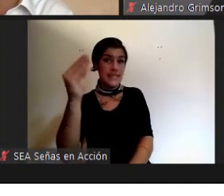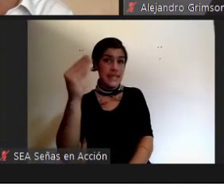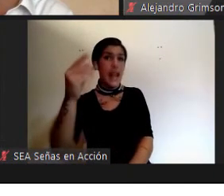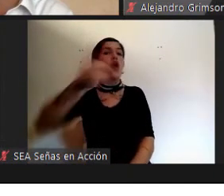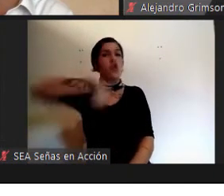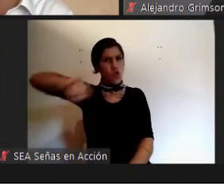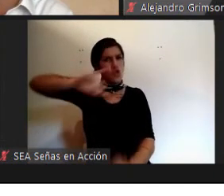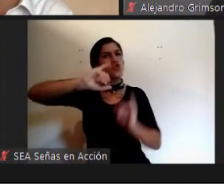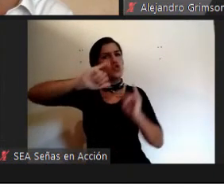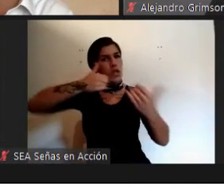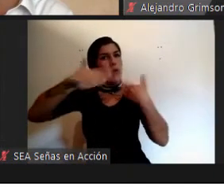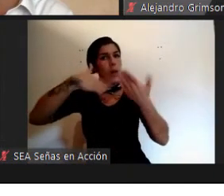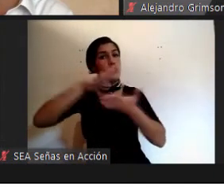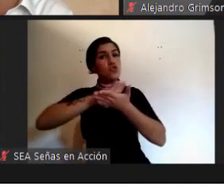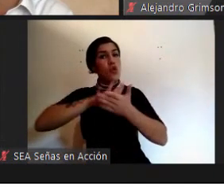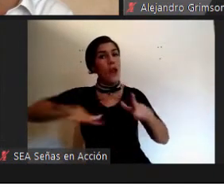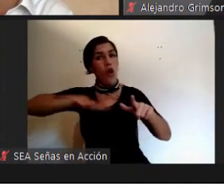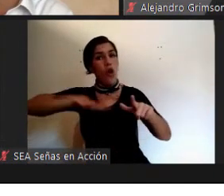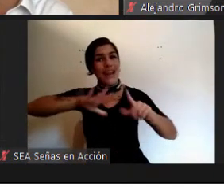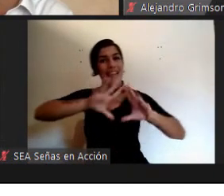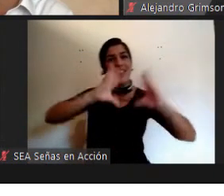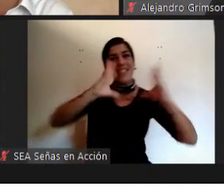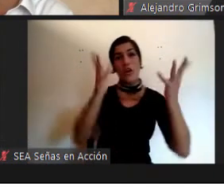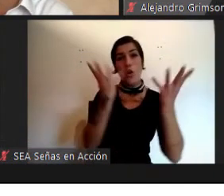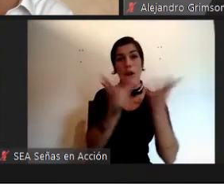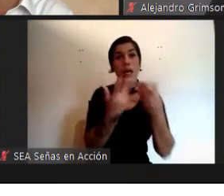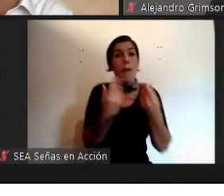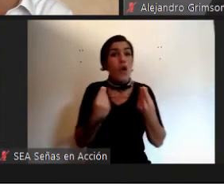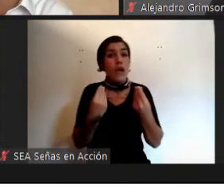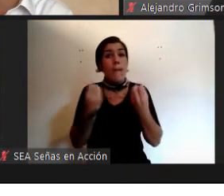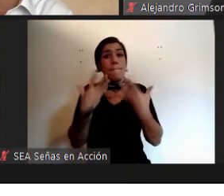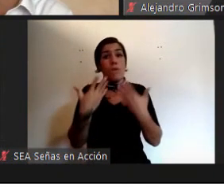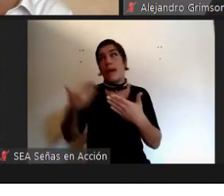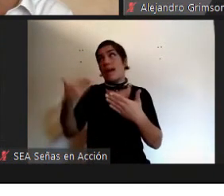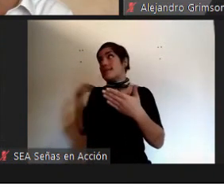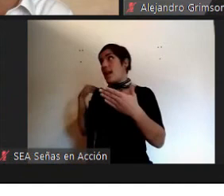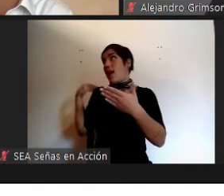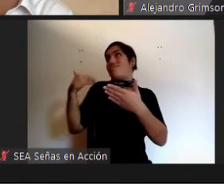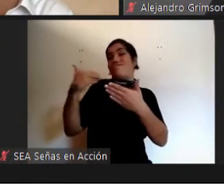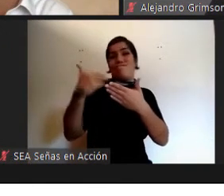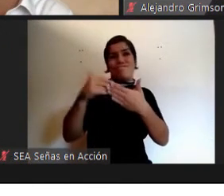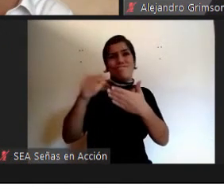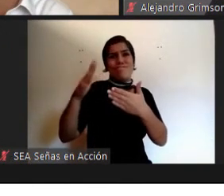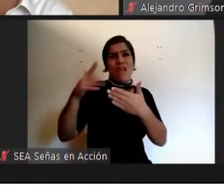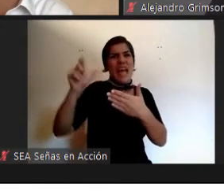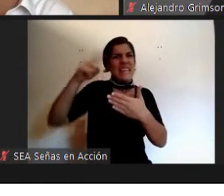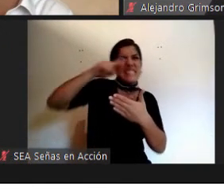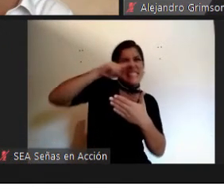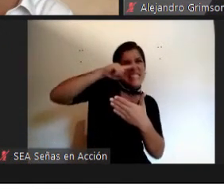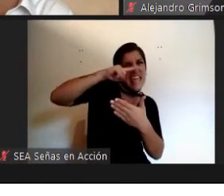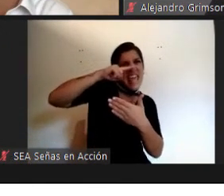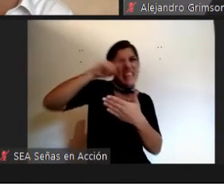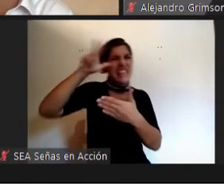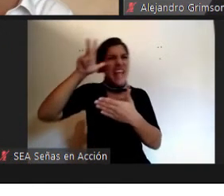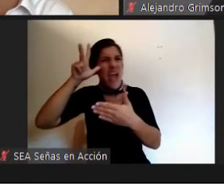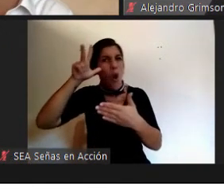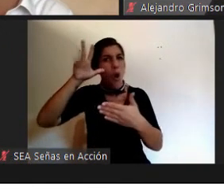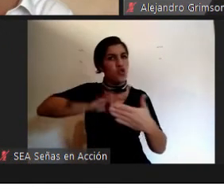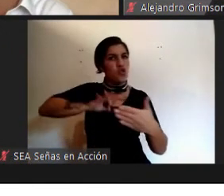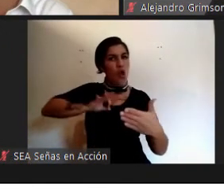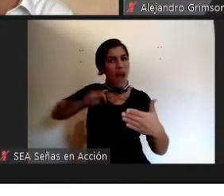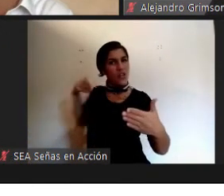local notion. The museum would have come from the last few years working a